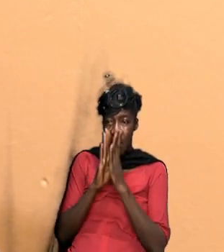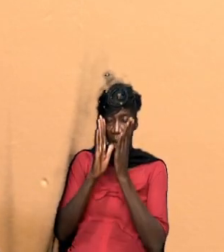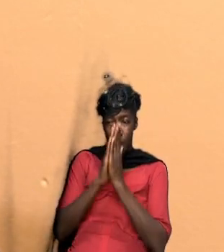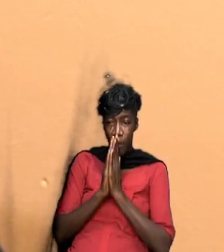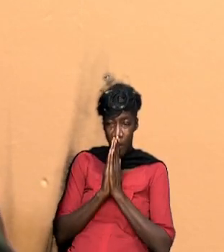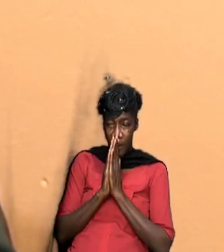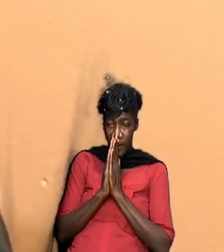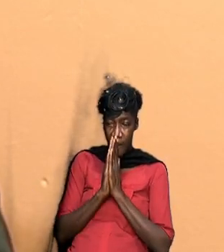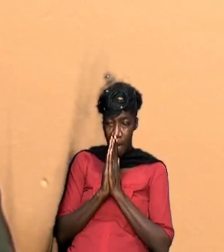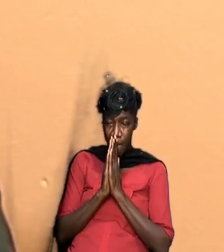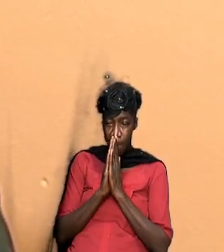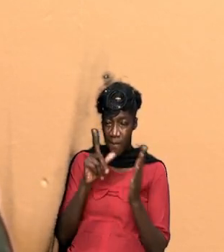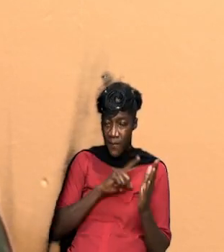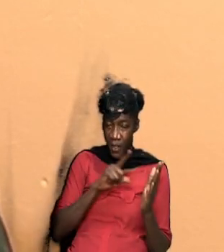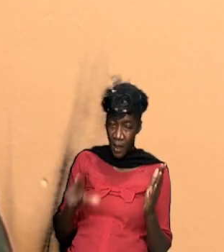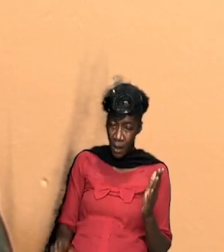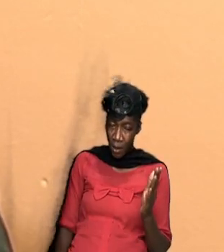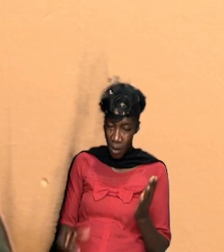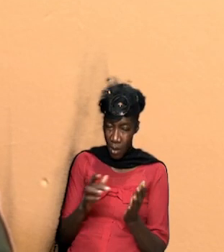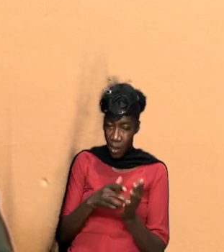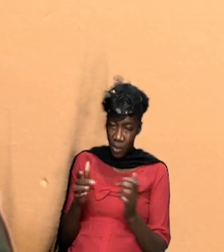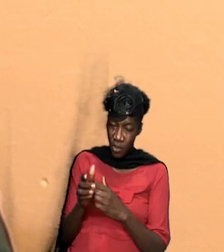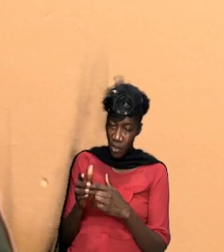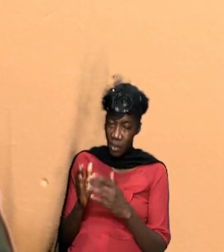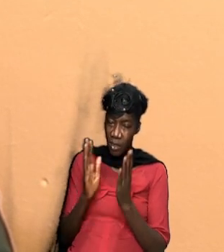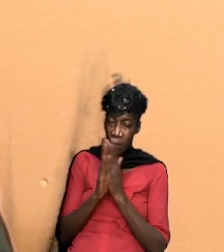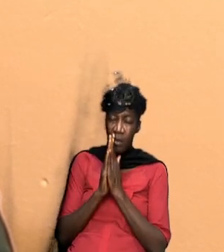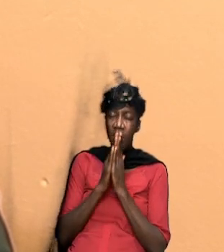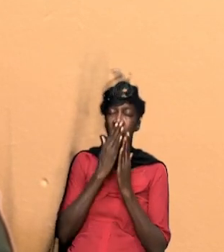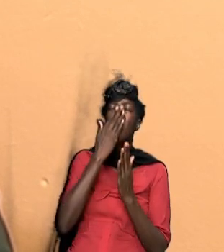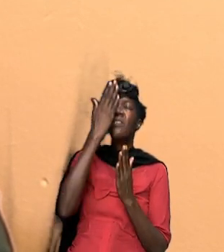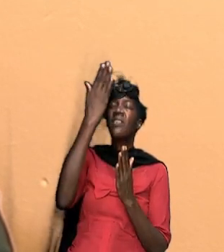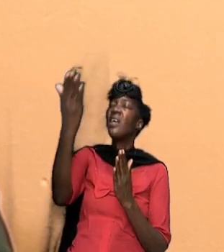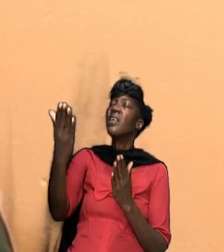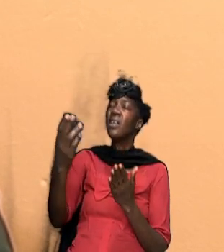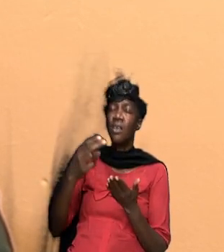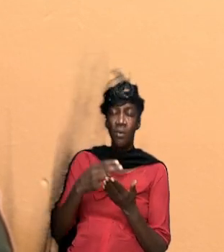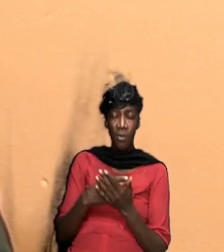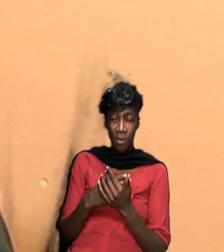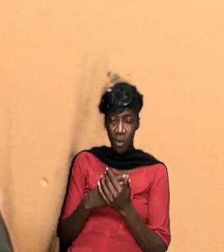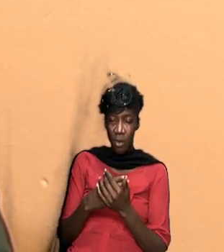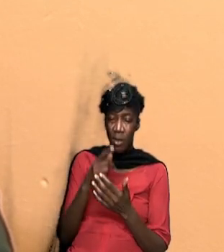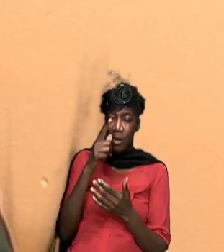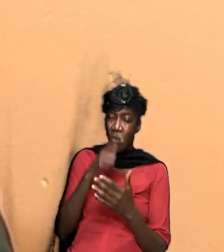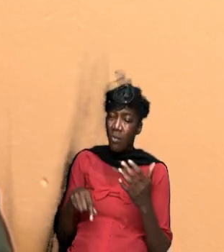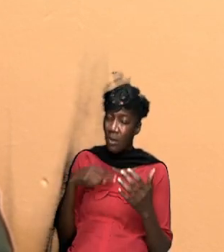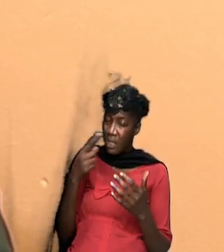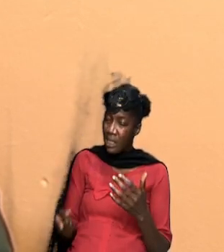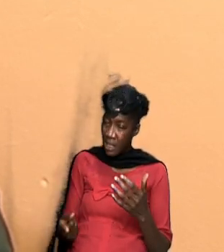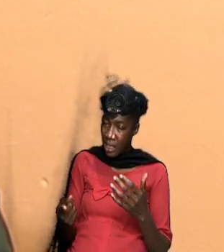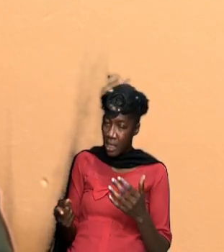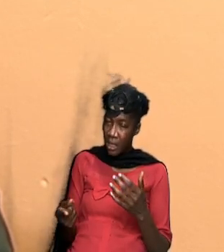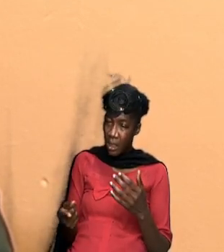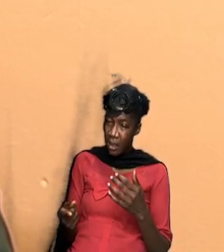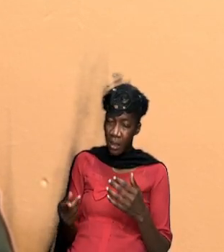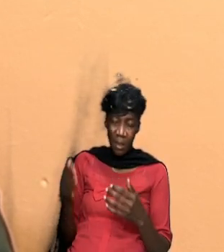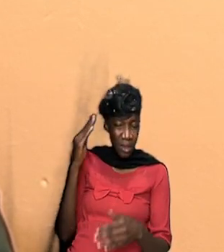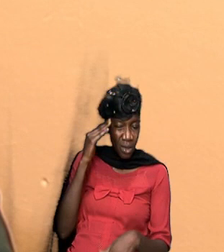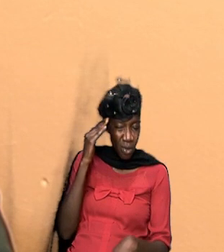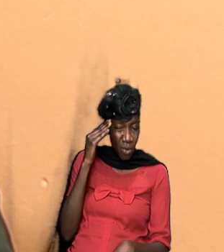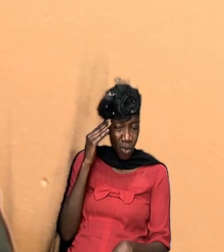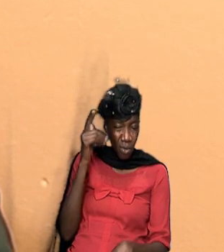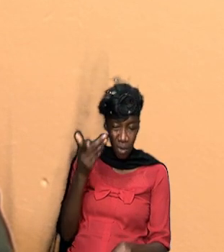prayer. Lord Jesus, we thank you, Holy God, for what was said tonight. We know that